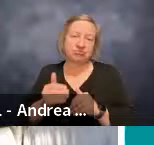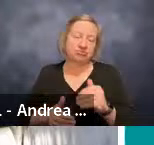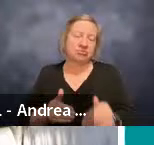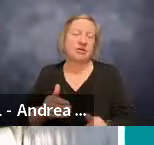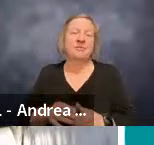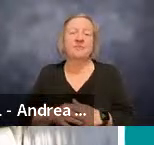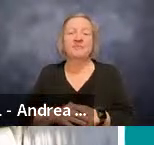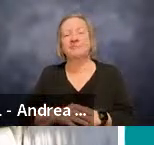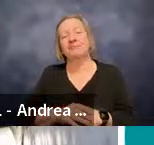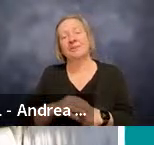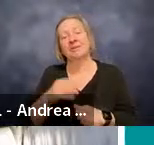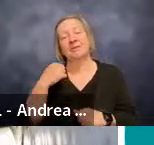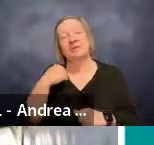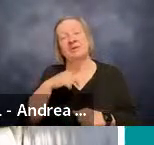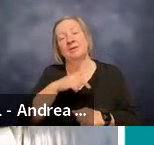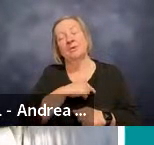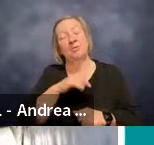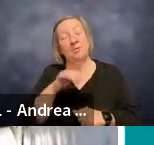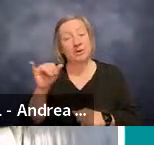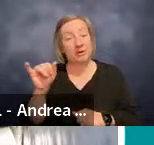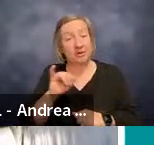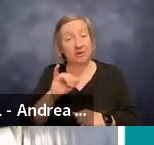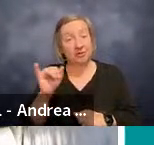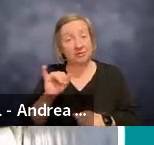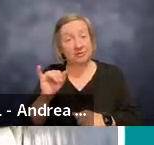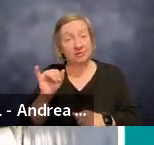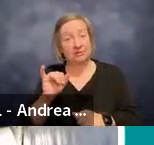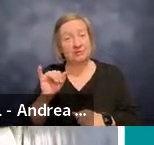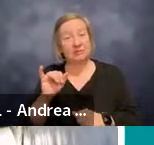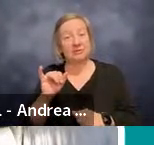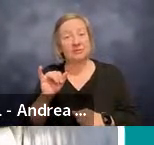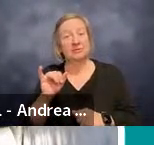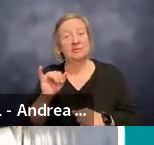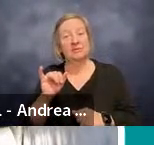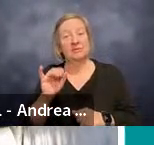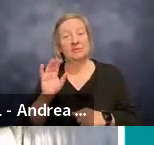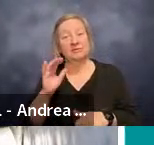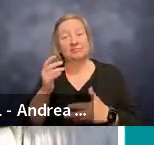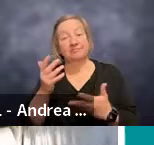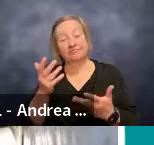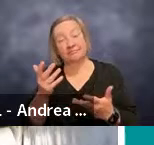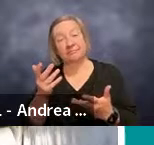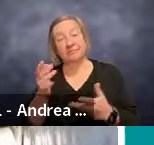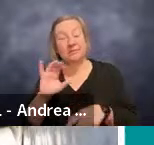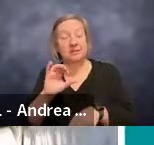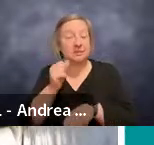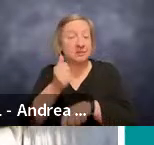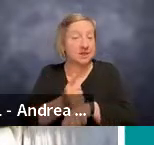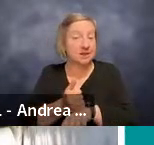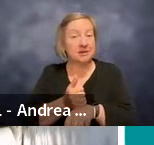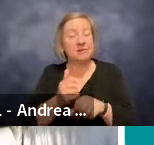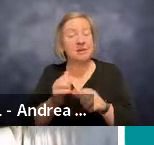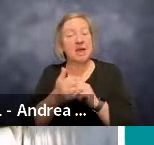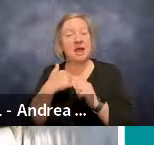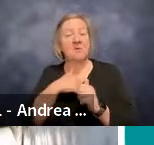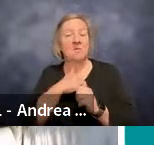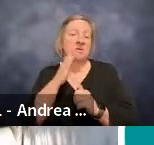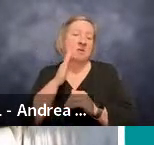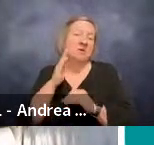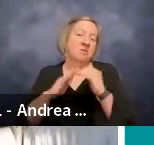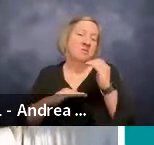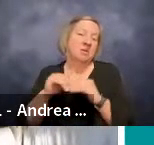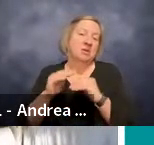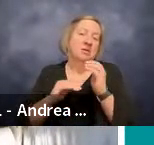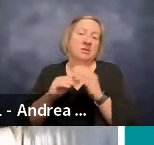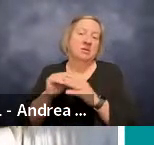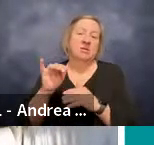So we are also putting together how we are going to build this. And we